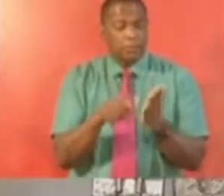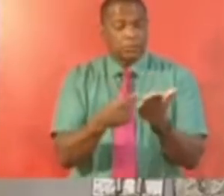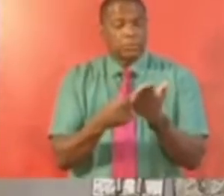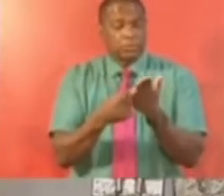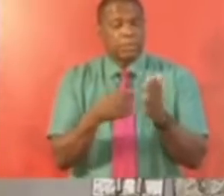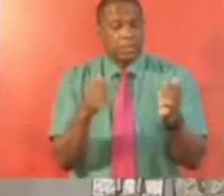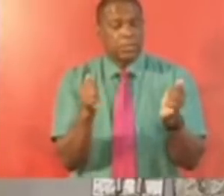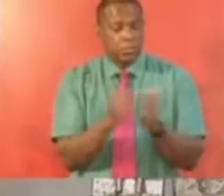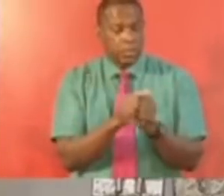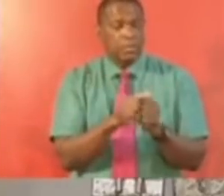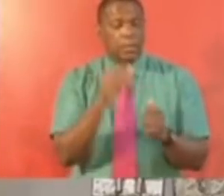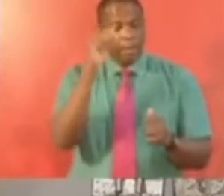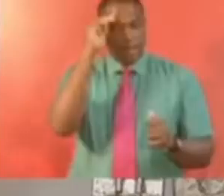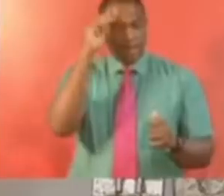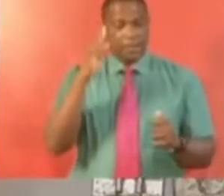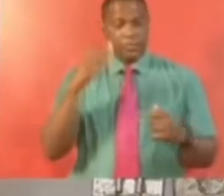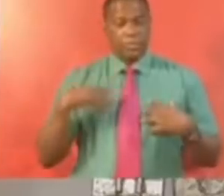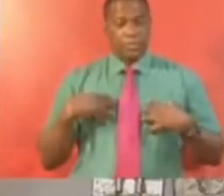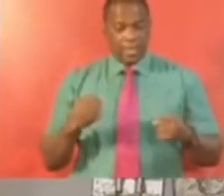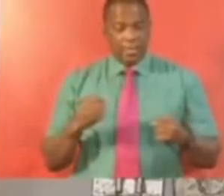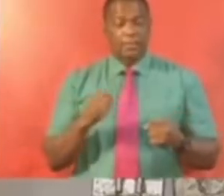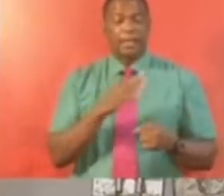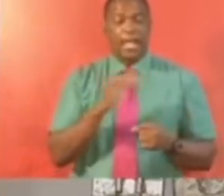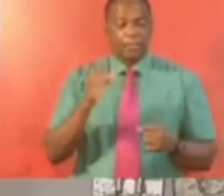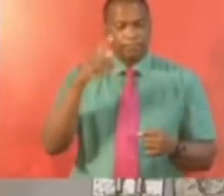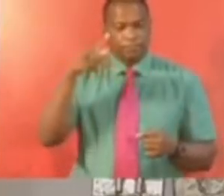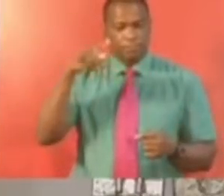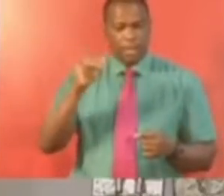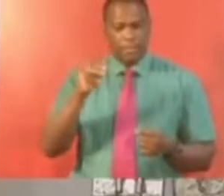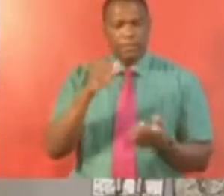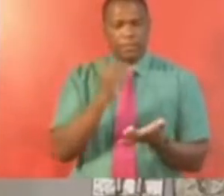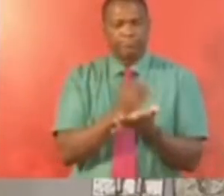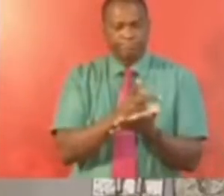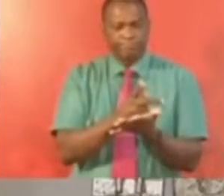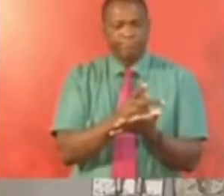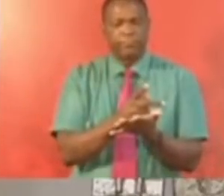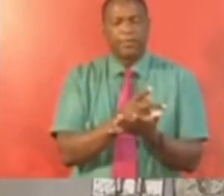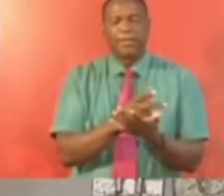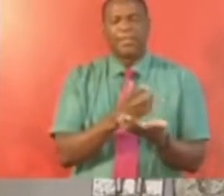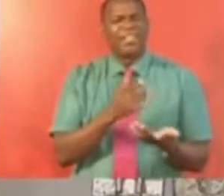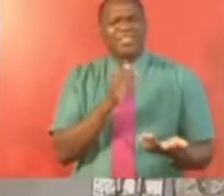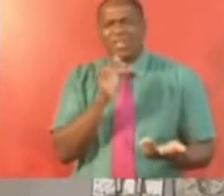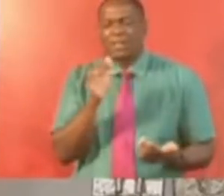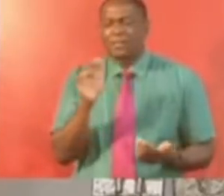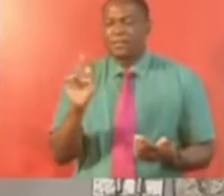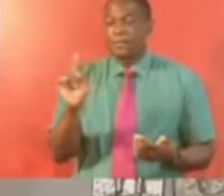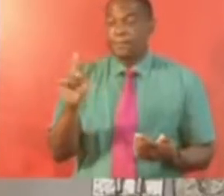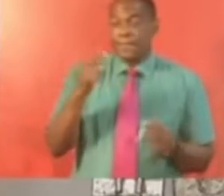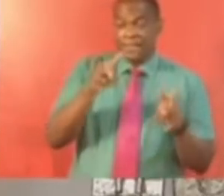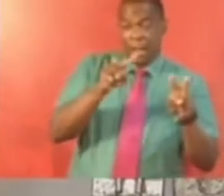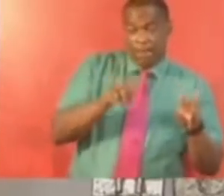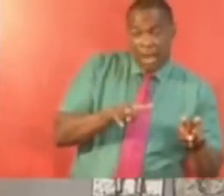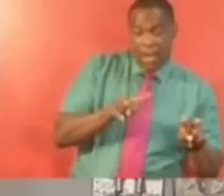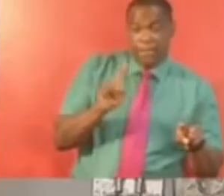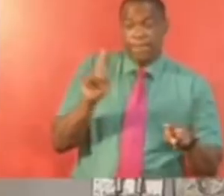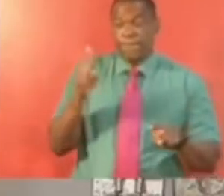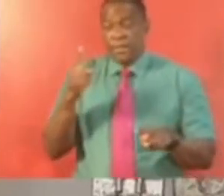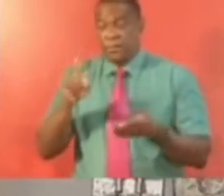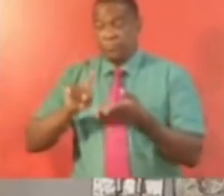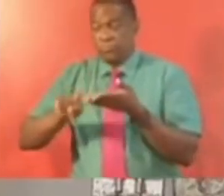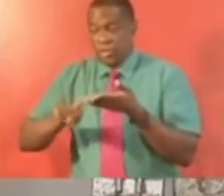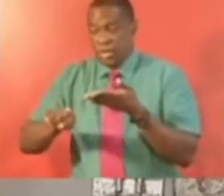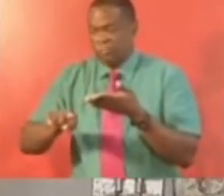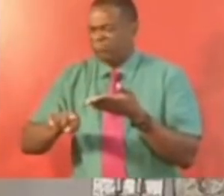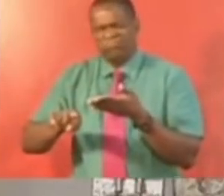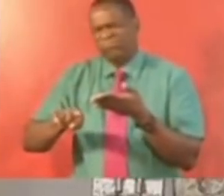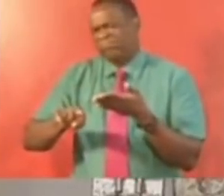it out. We had stated previously when persons asked, it's not a first come, first served basis. That is only one of the criteria we are applying to